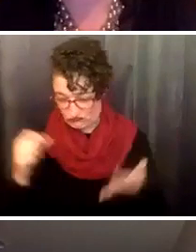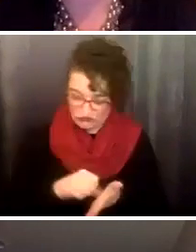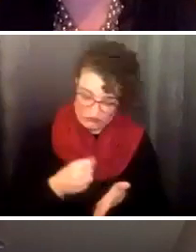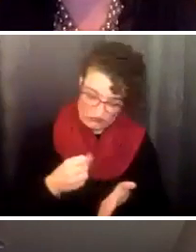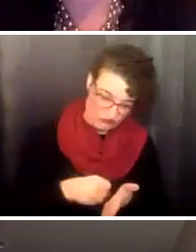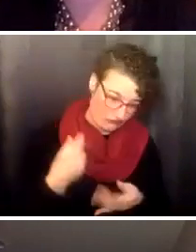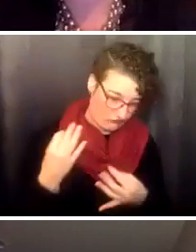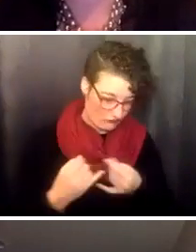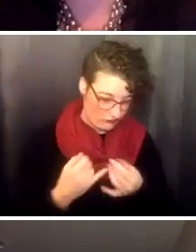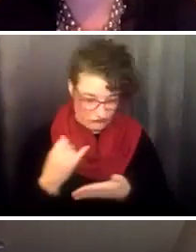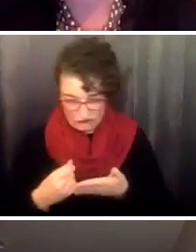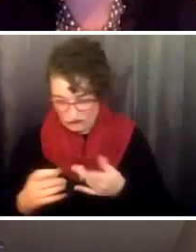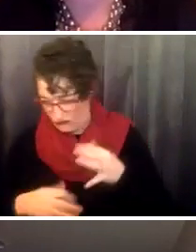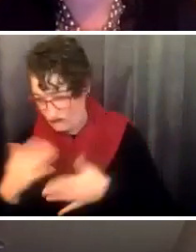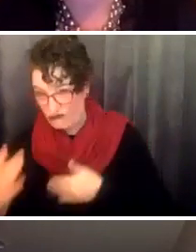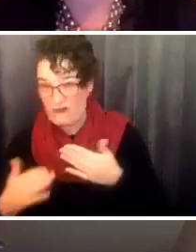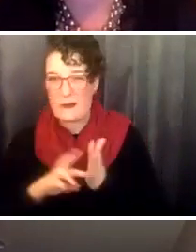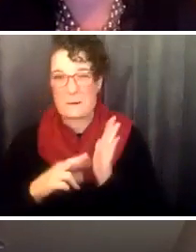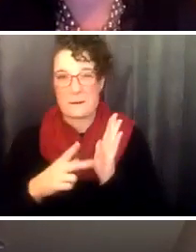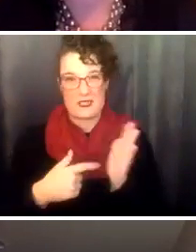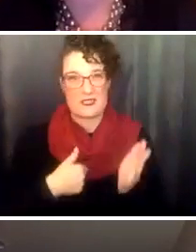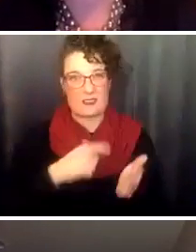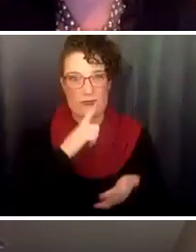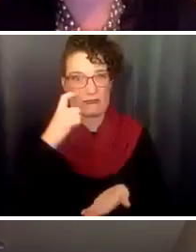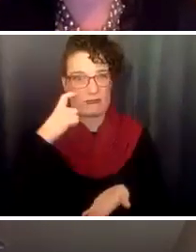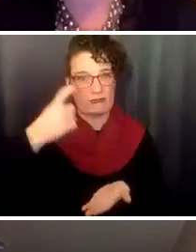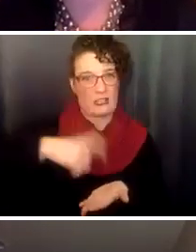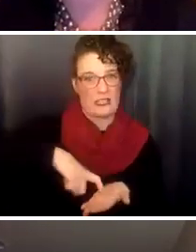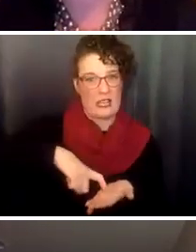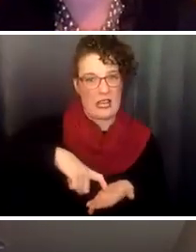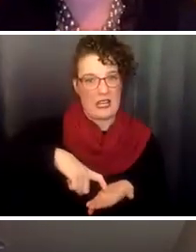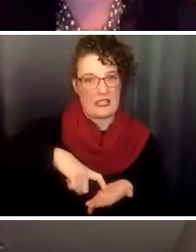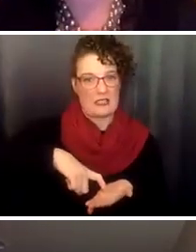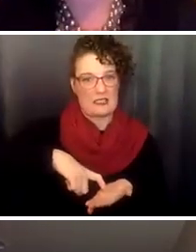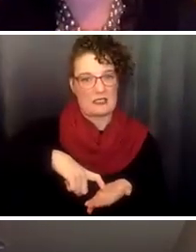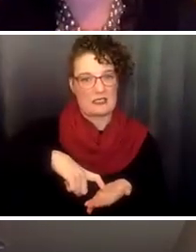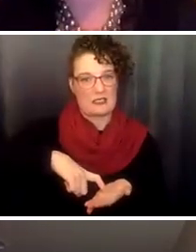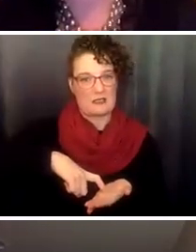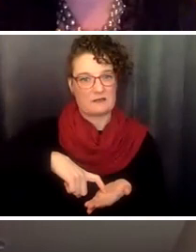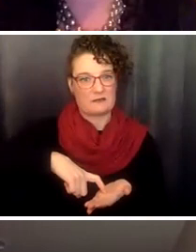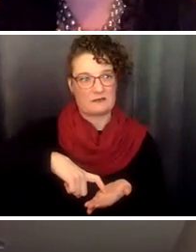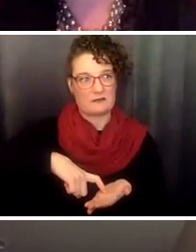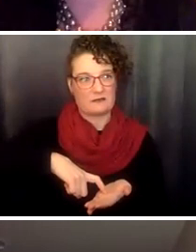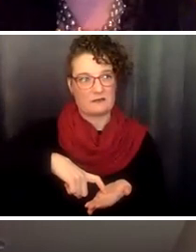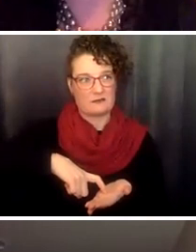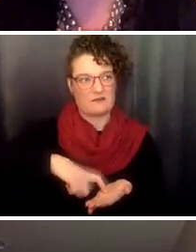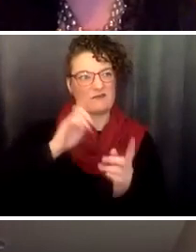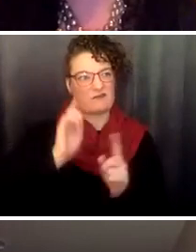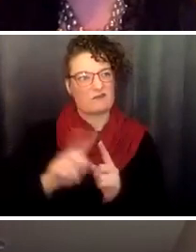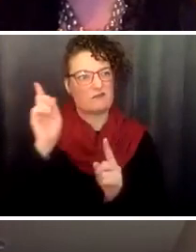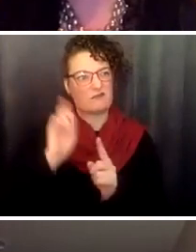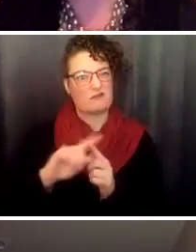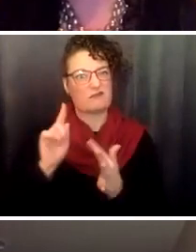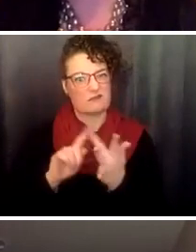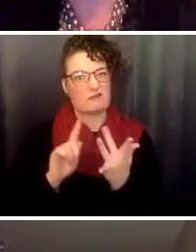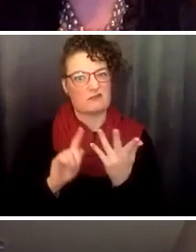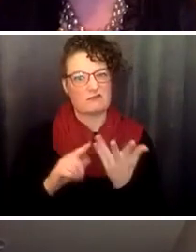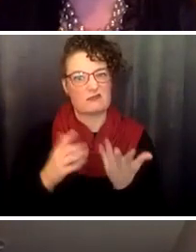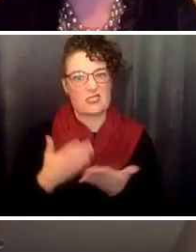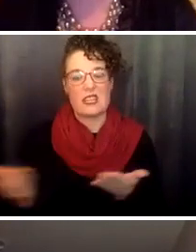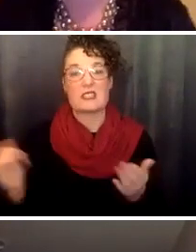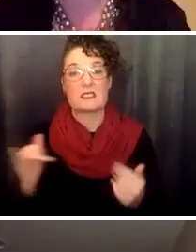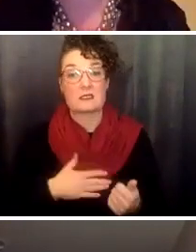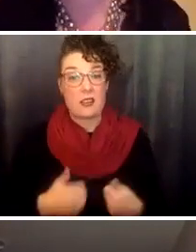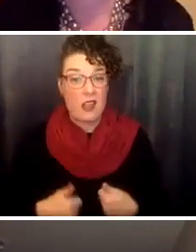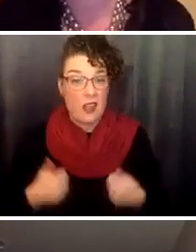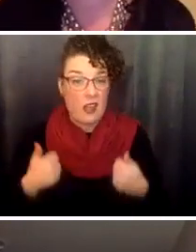really like made me recognize a lot of like, just like a lot of different things, like cycles in my